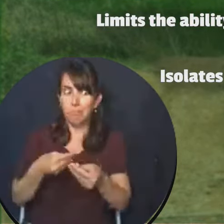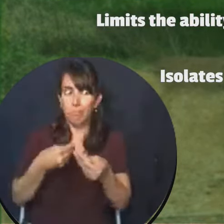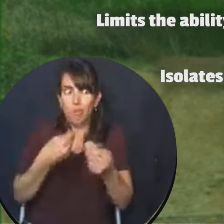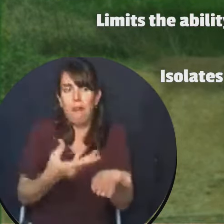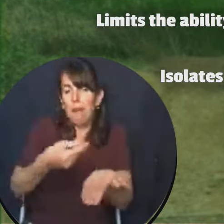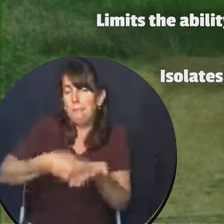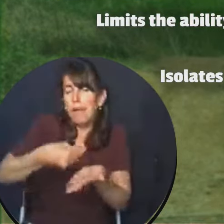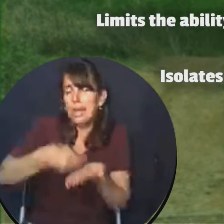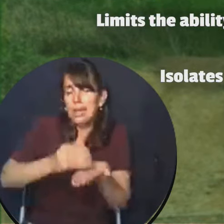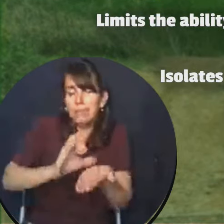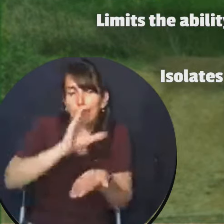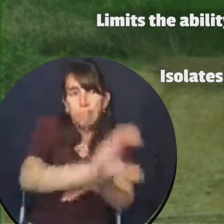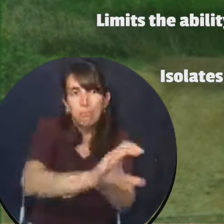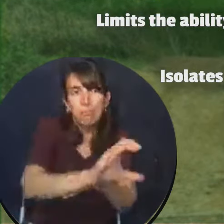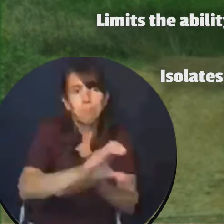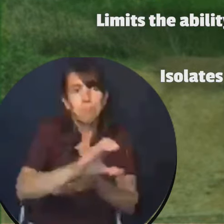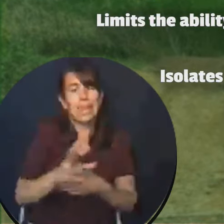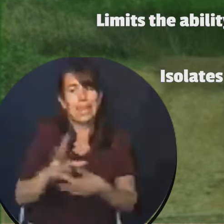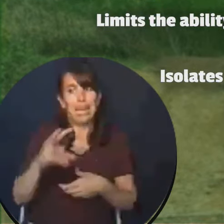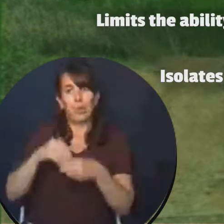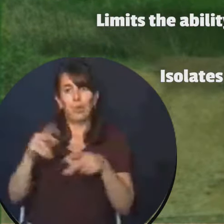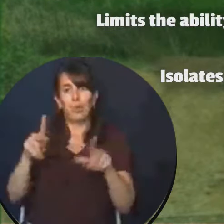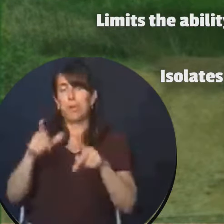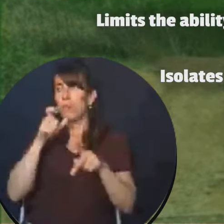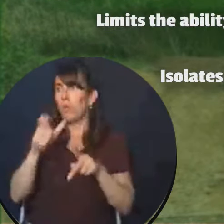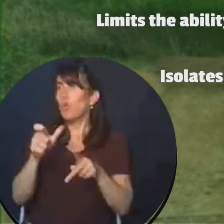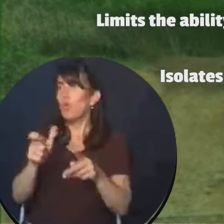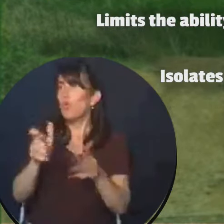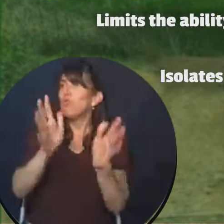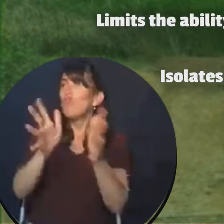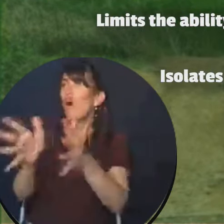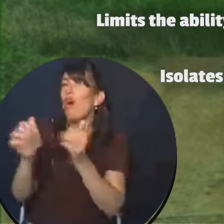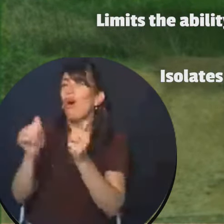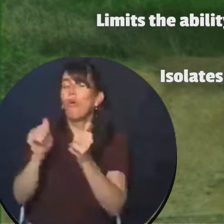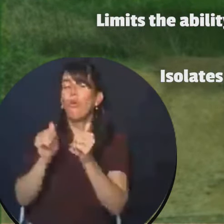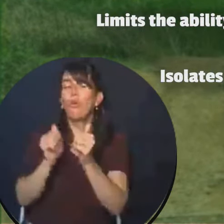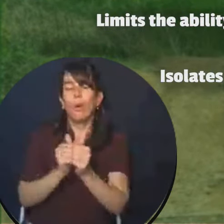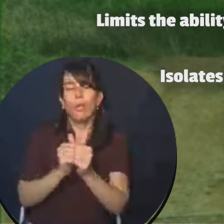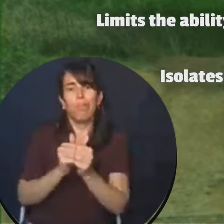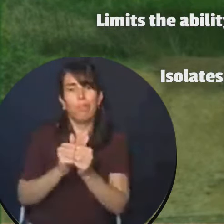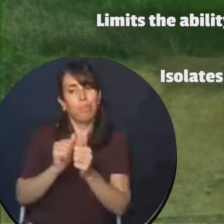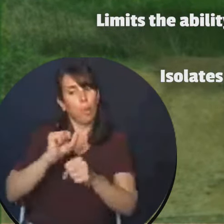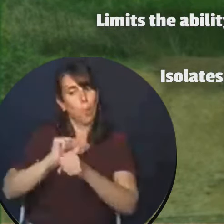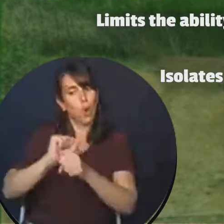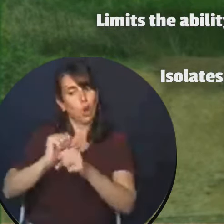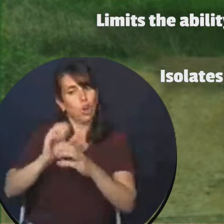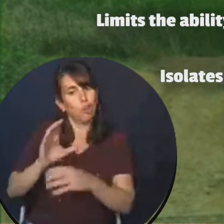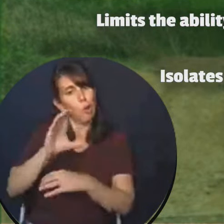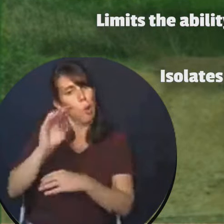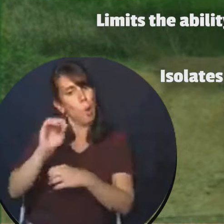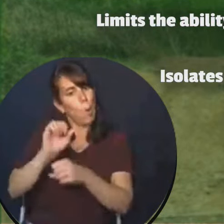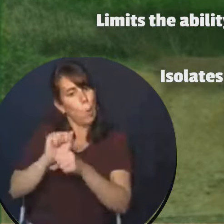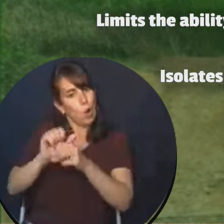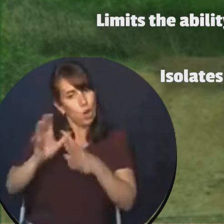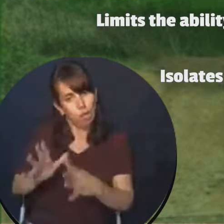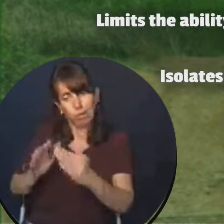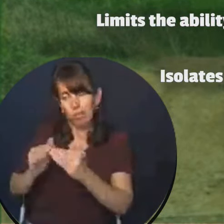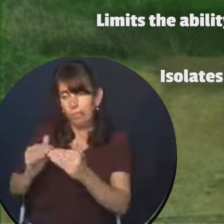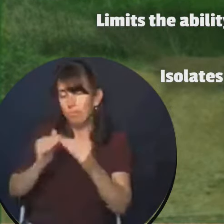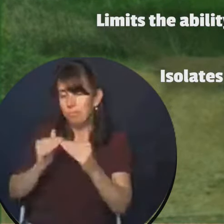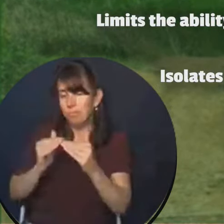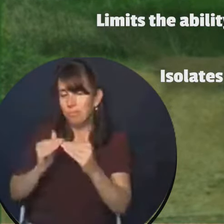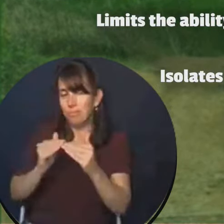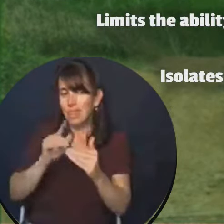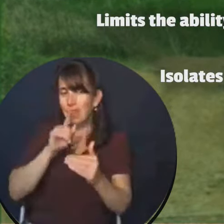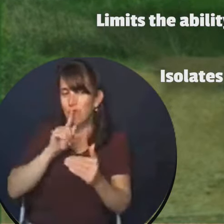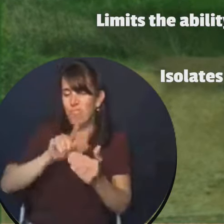to their coworkers. There are concentric circles of support around individuals and organizations. And it isolates the people who need